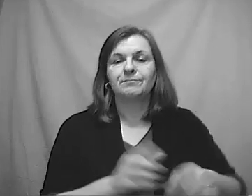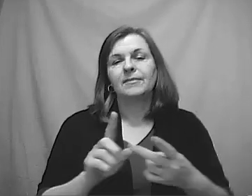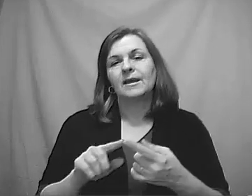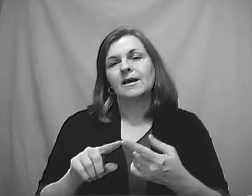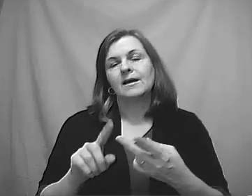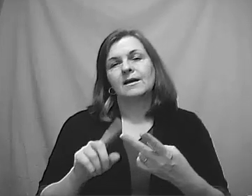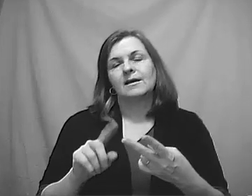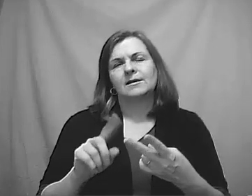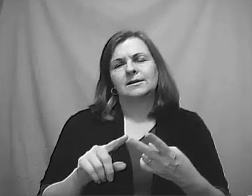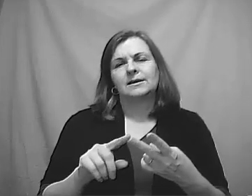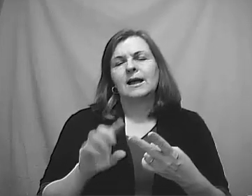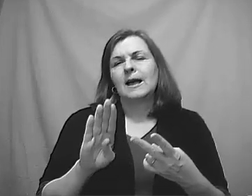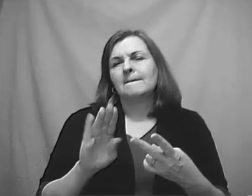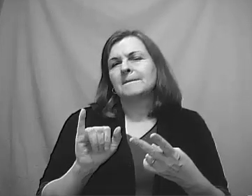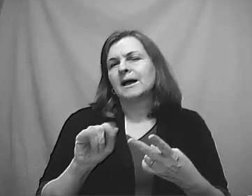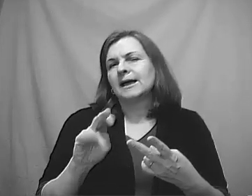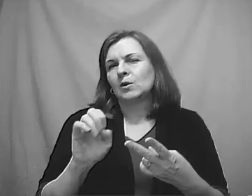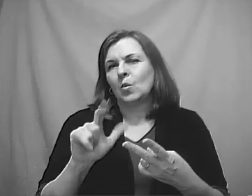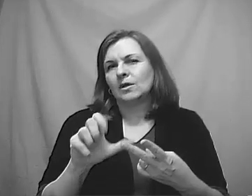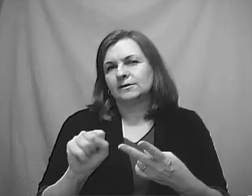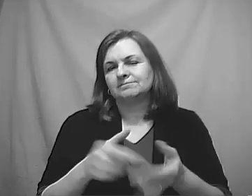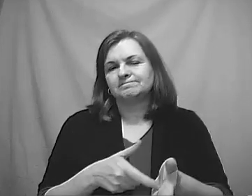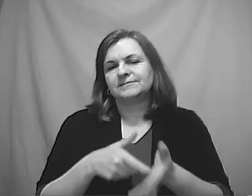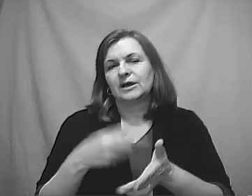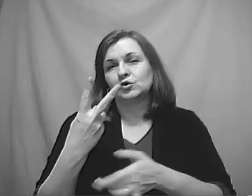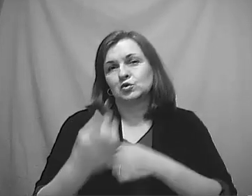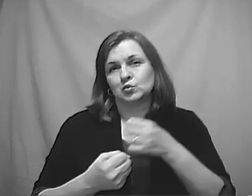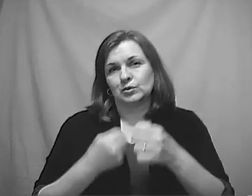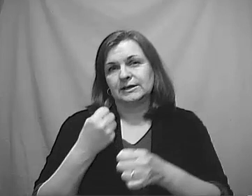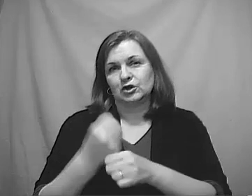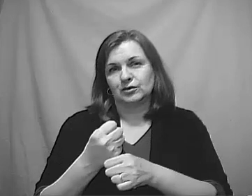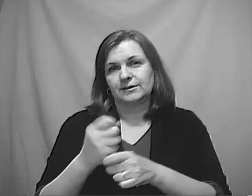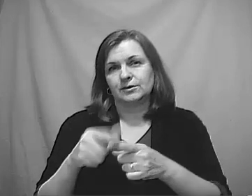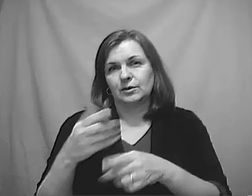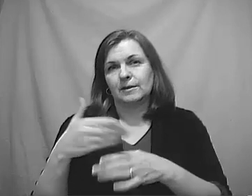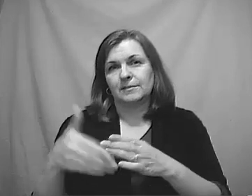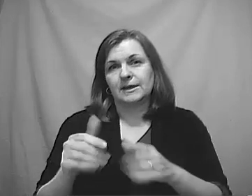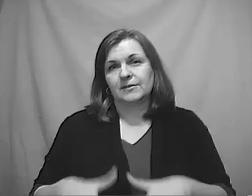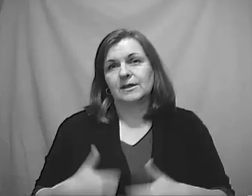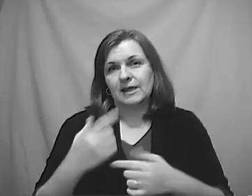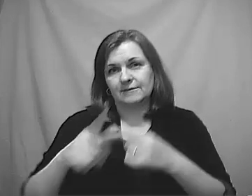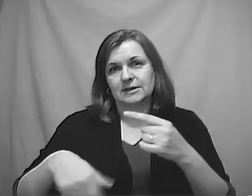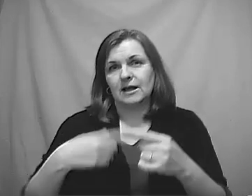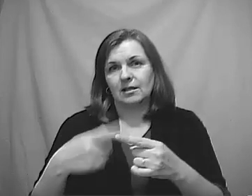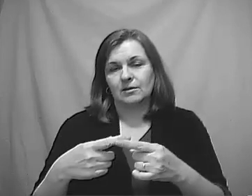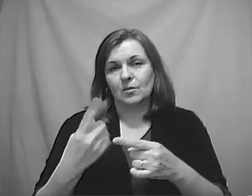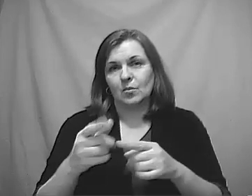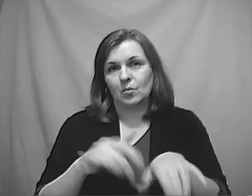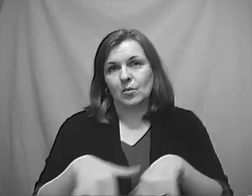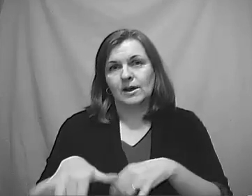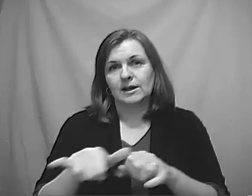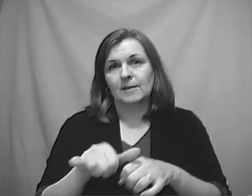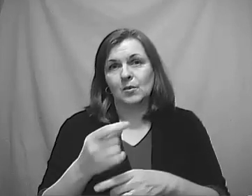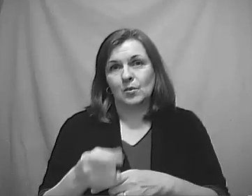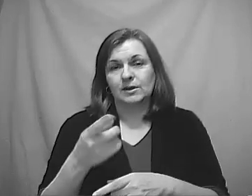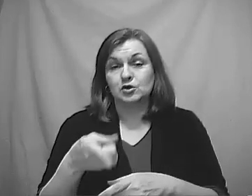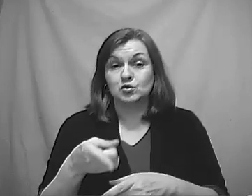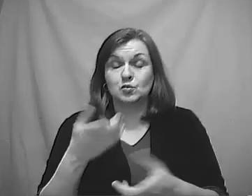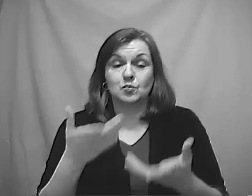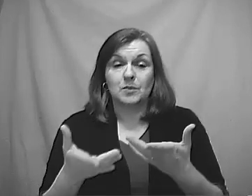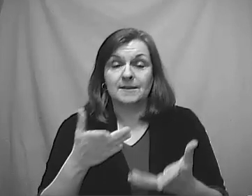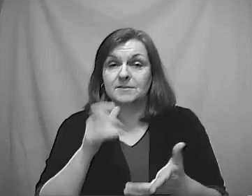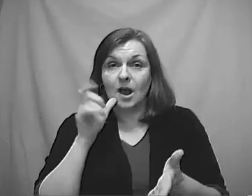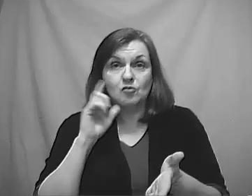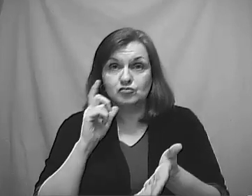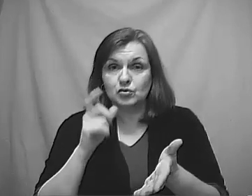year. Biennials, on the other hand, actually have to take 2 years to complete their life cycle. A common